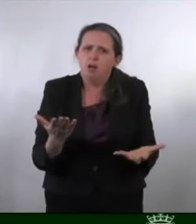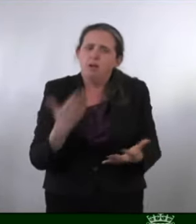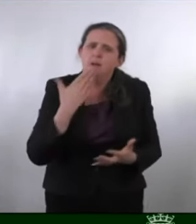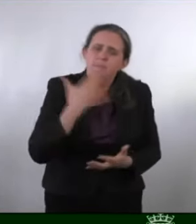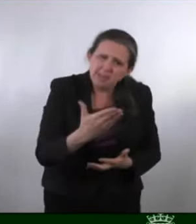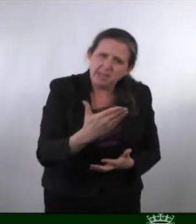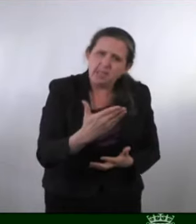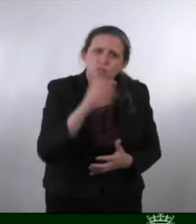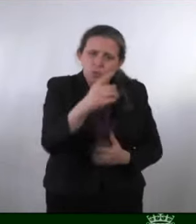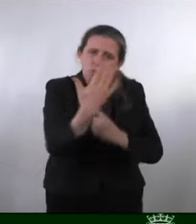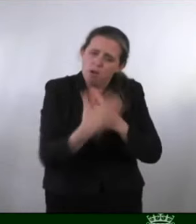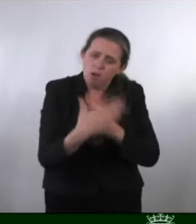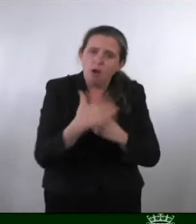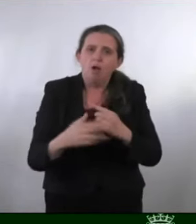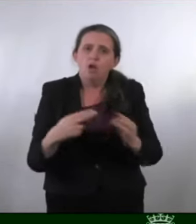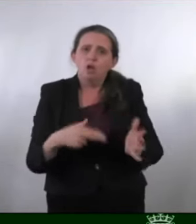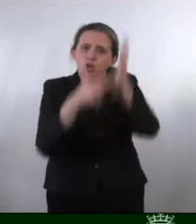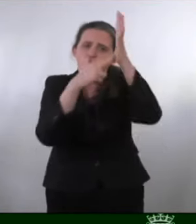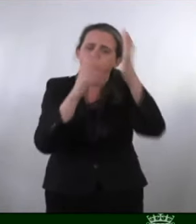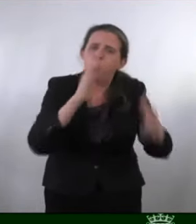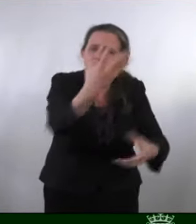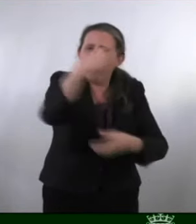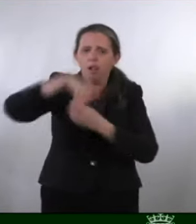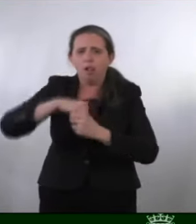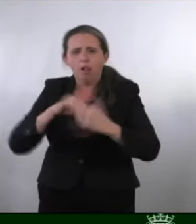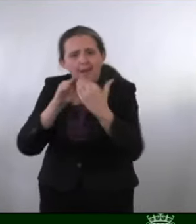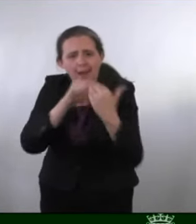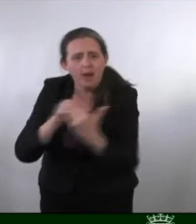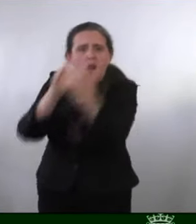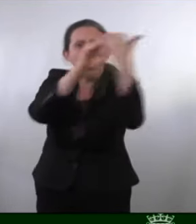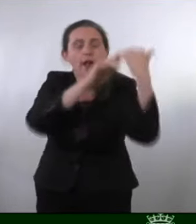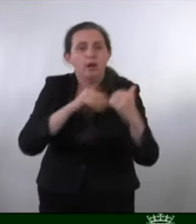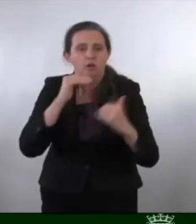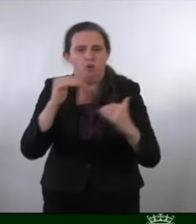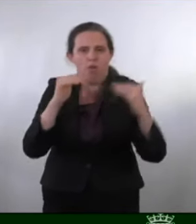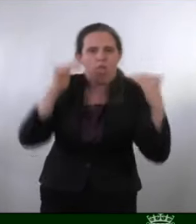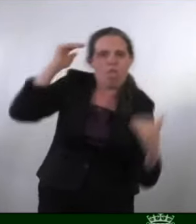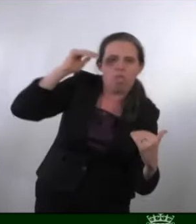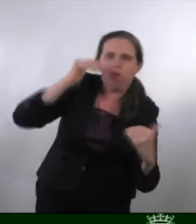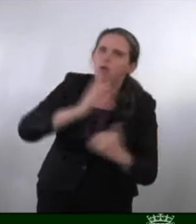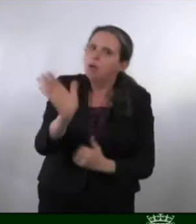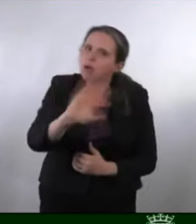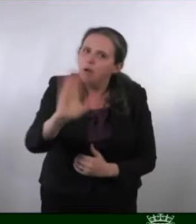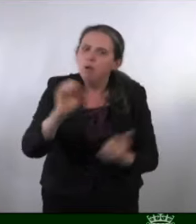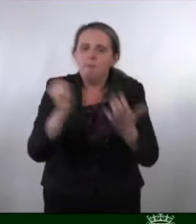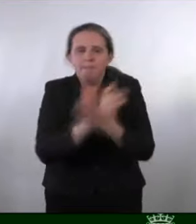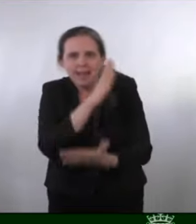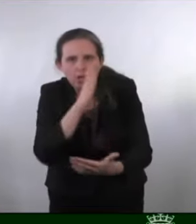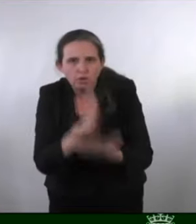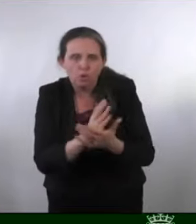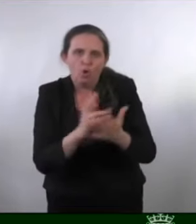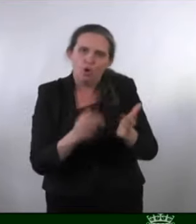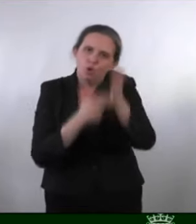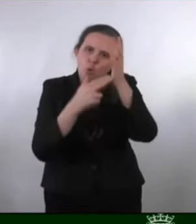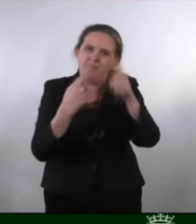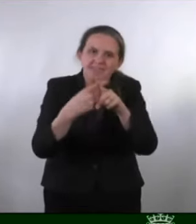be left behind again, and in line with their levelling up, promise and ensure that all businesses and people receive the